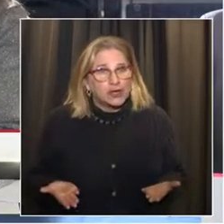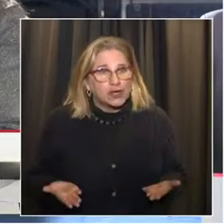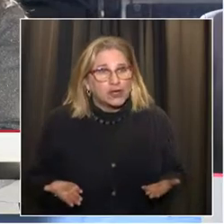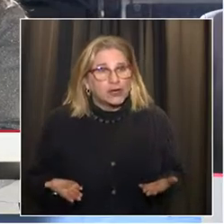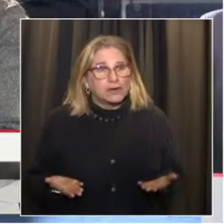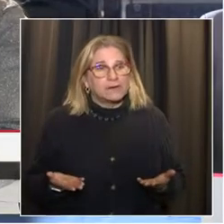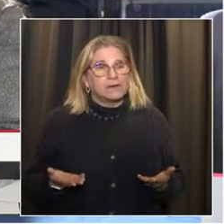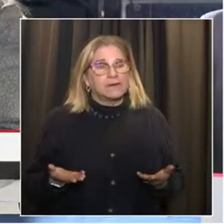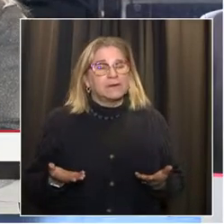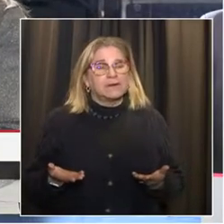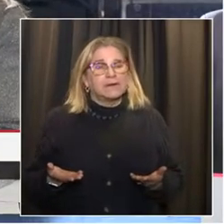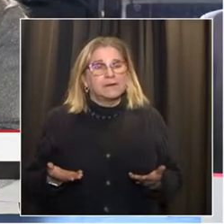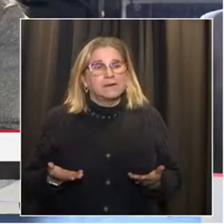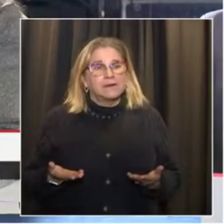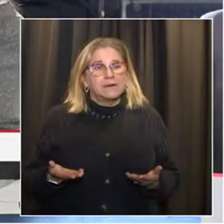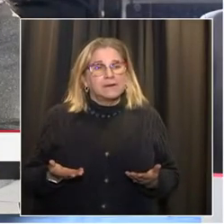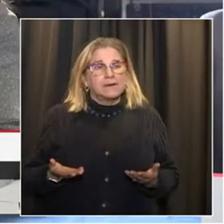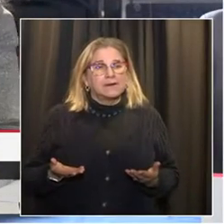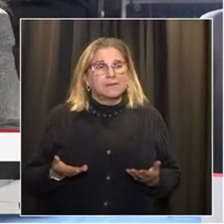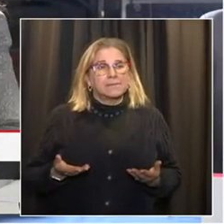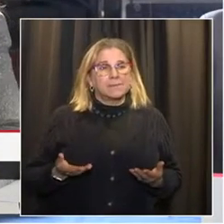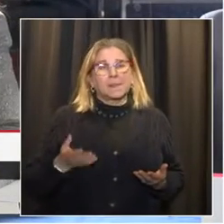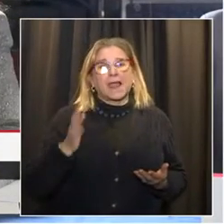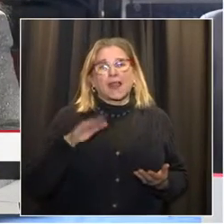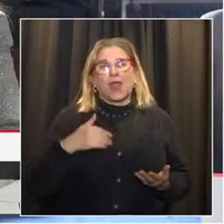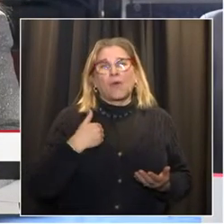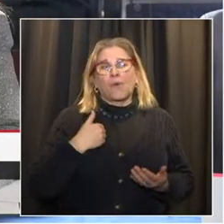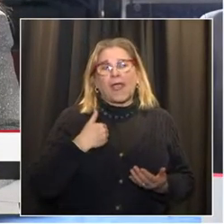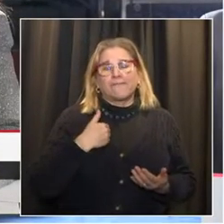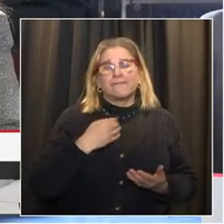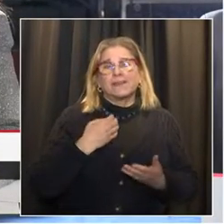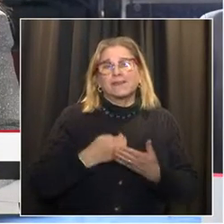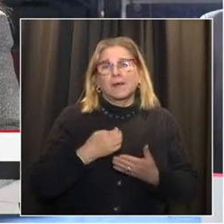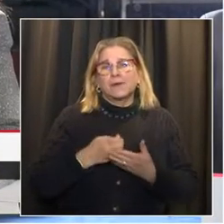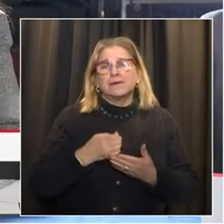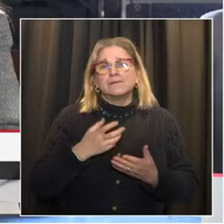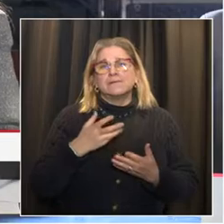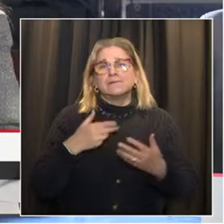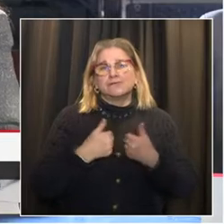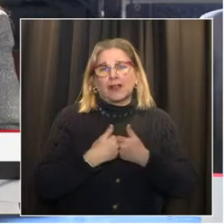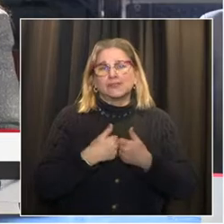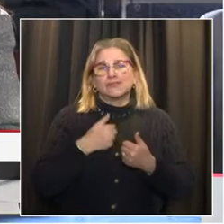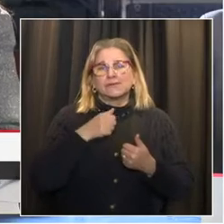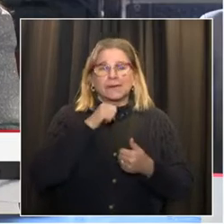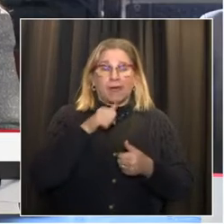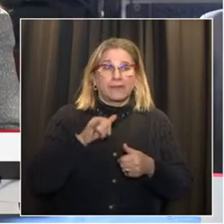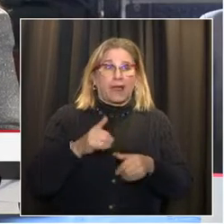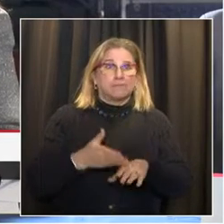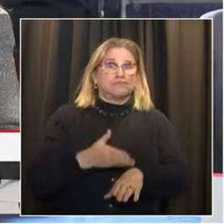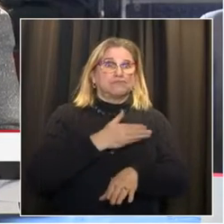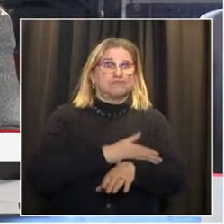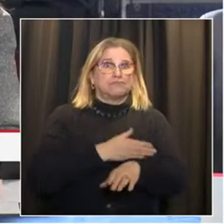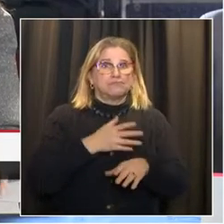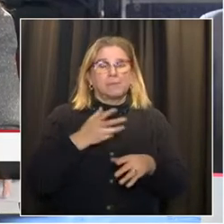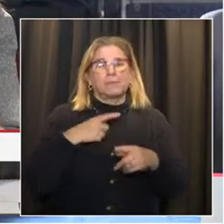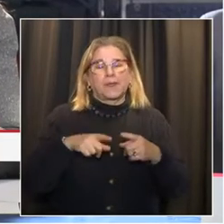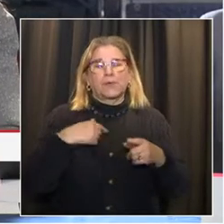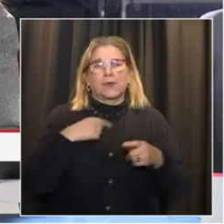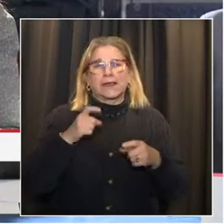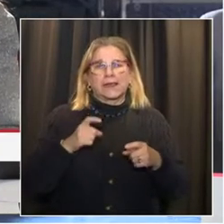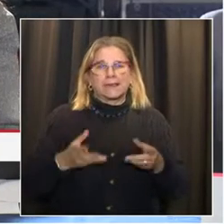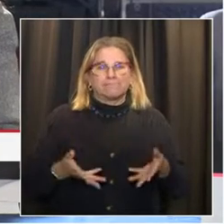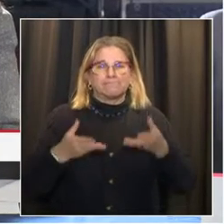or public safety, like with behavioral health, how are those needs for immediate stabilization going